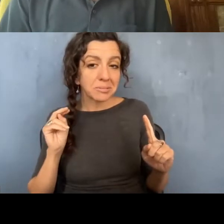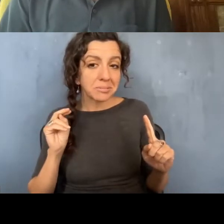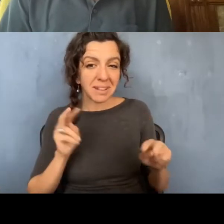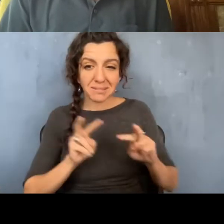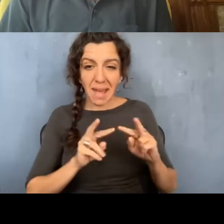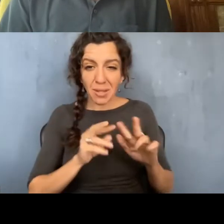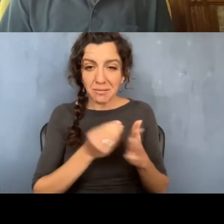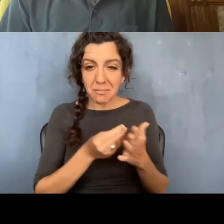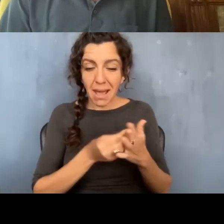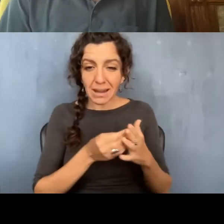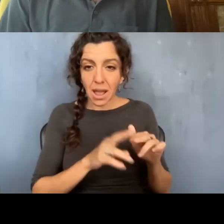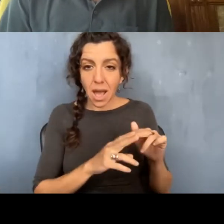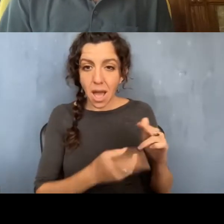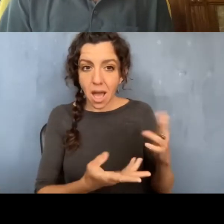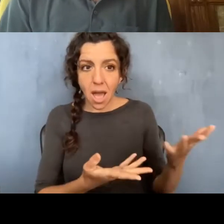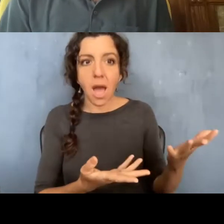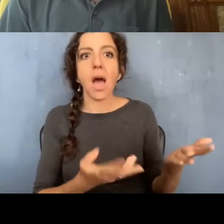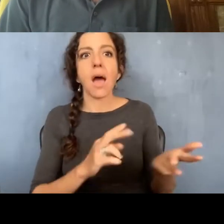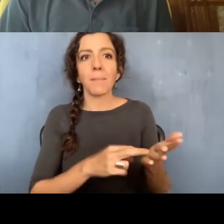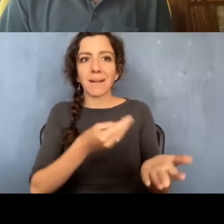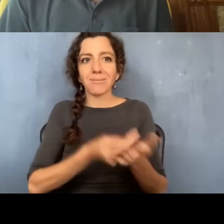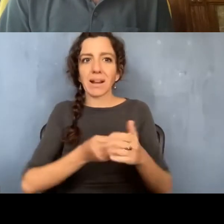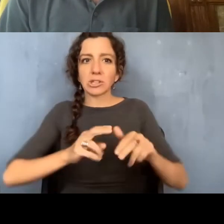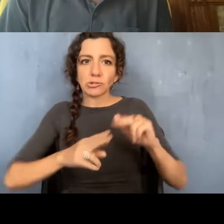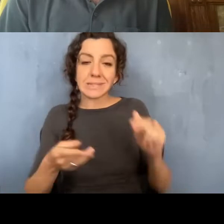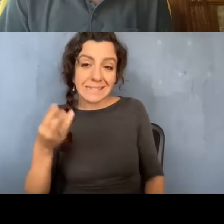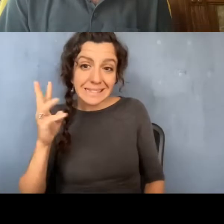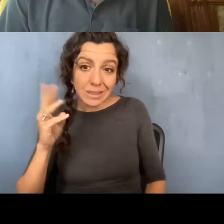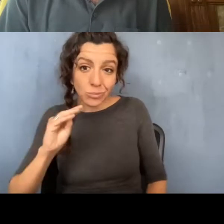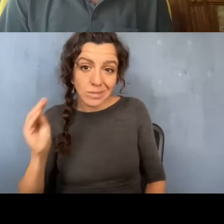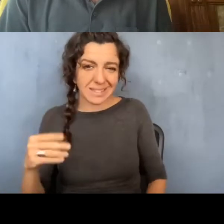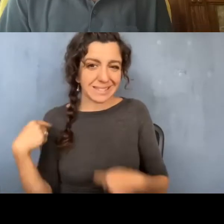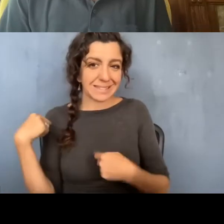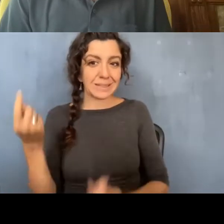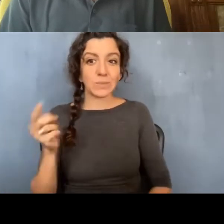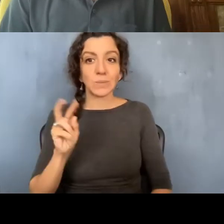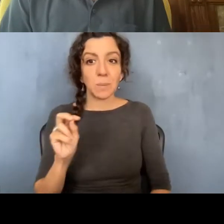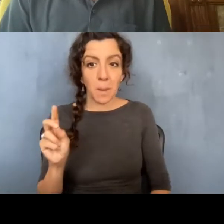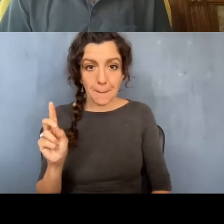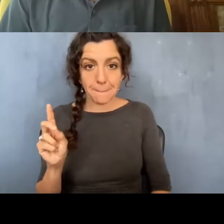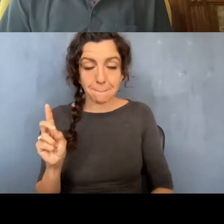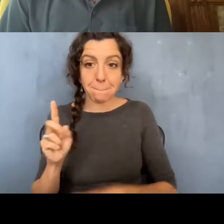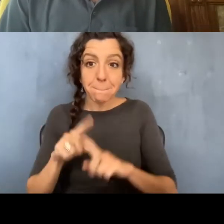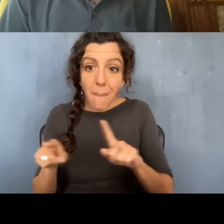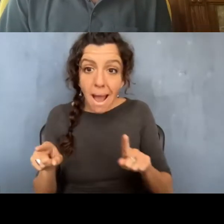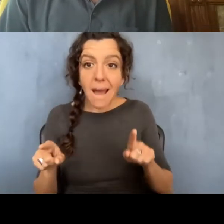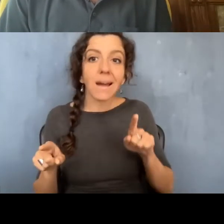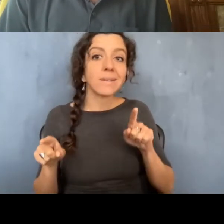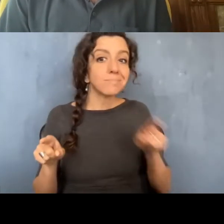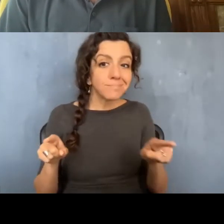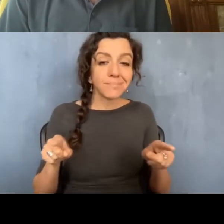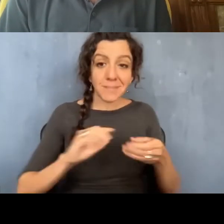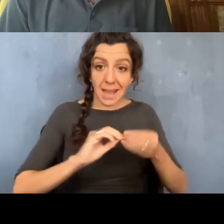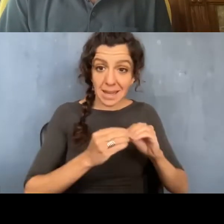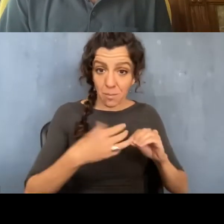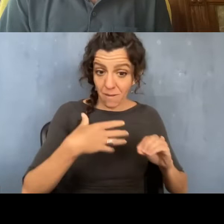2019 decreased by 16% since 2001, while the population of older adults has increased